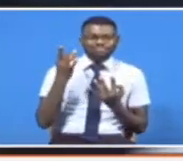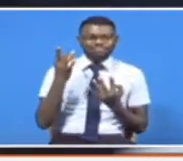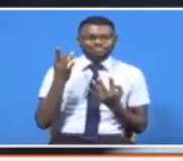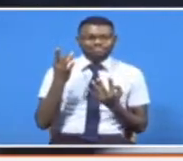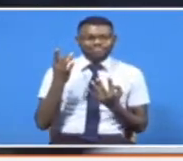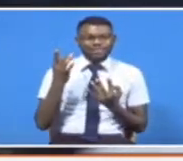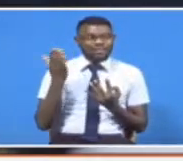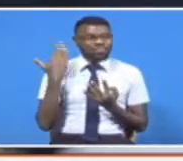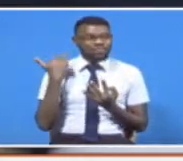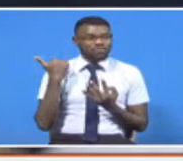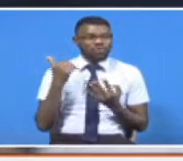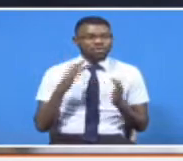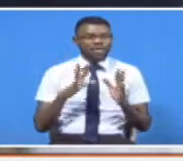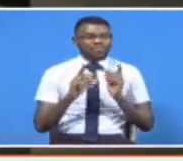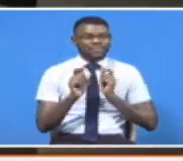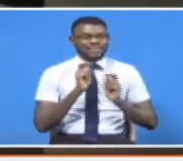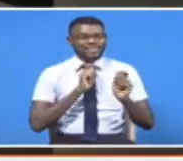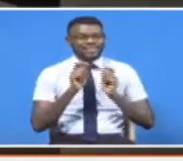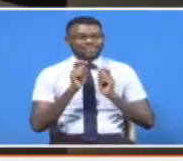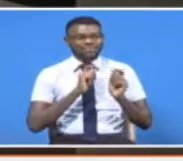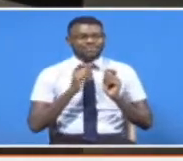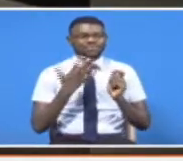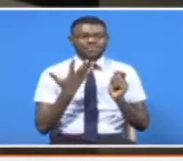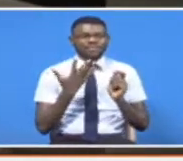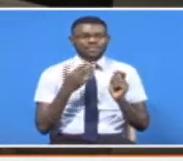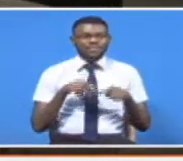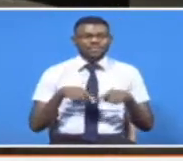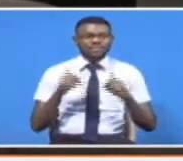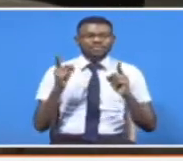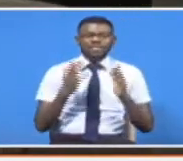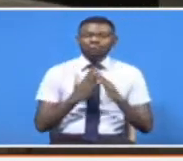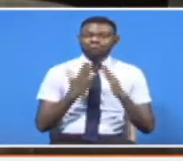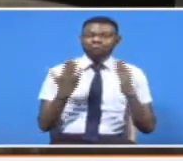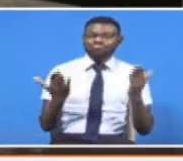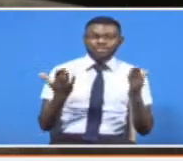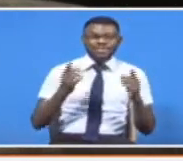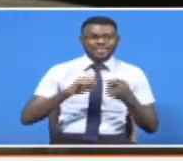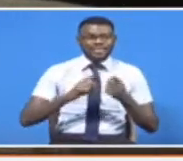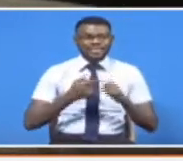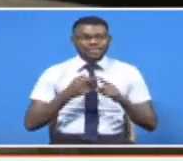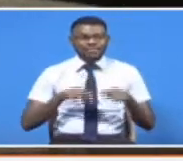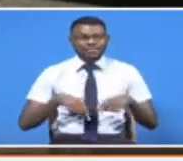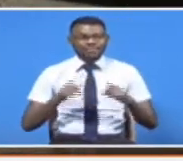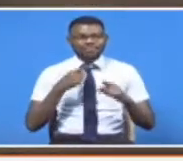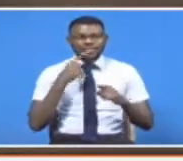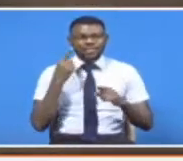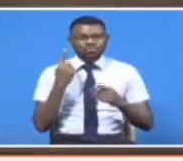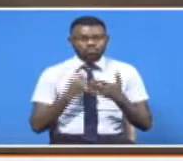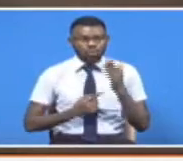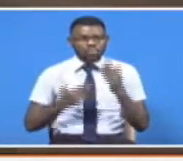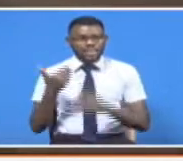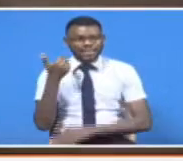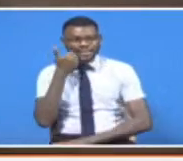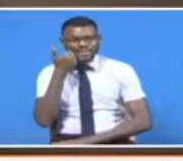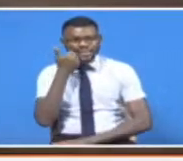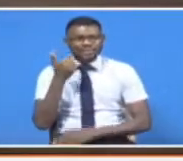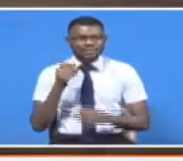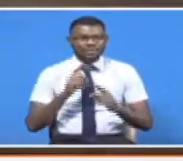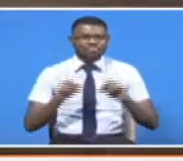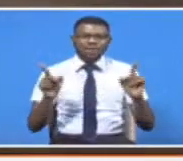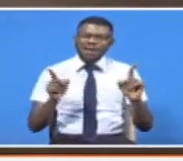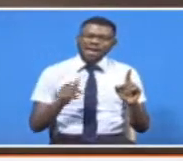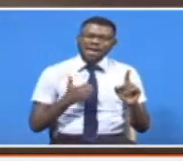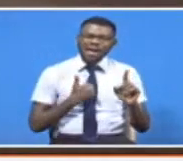Standard, set to appear in tomorrow's Standard newspaper, Wa Thiongo does not deny being sick but clarifies outstanding issues